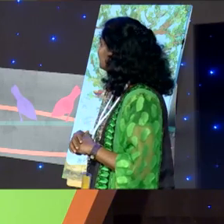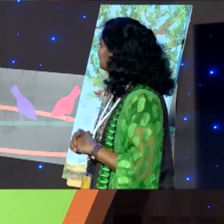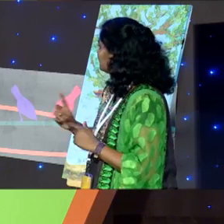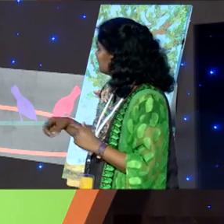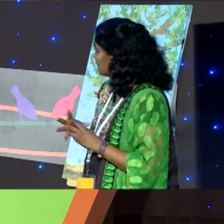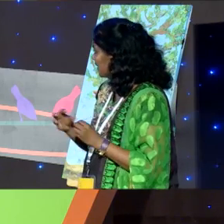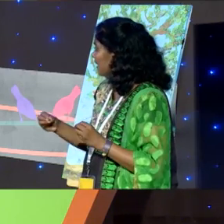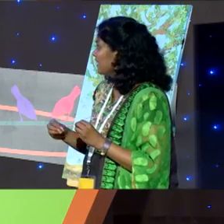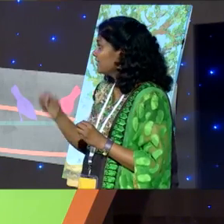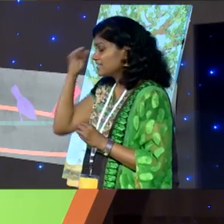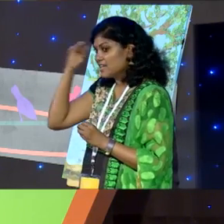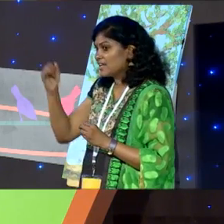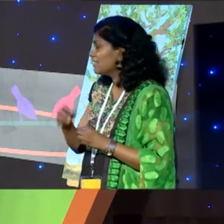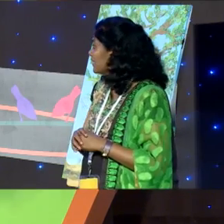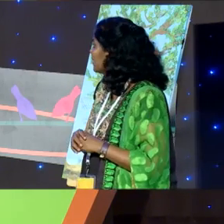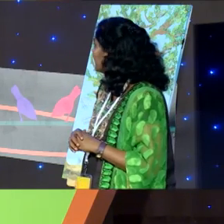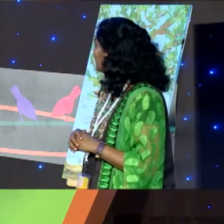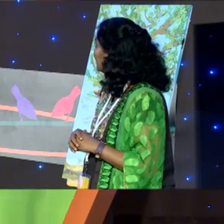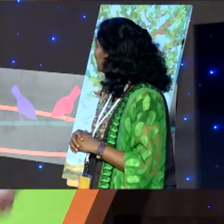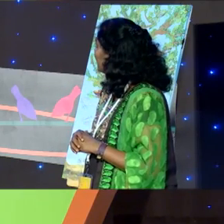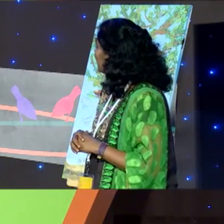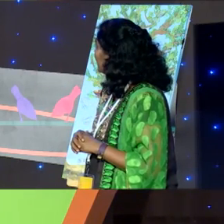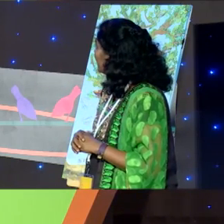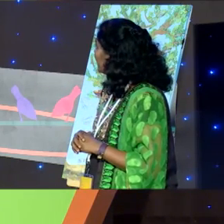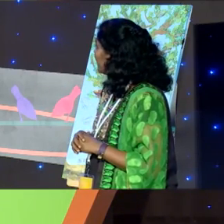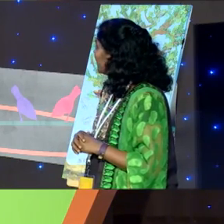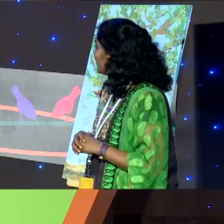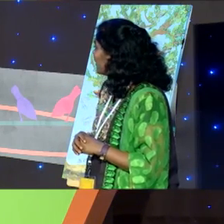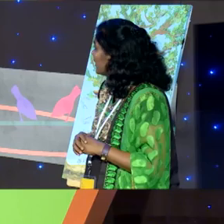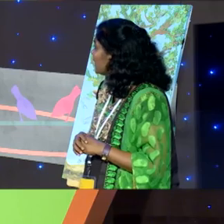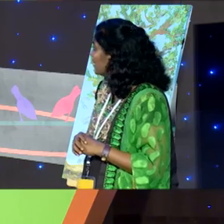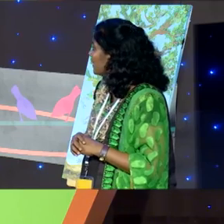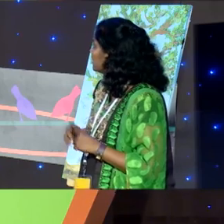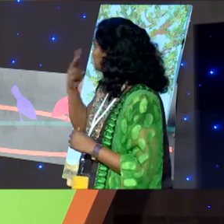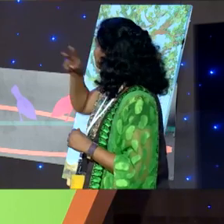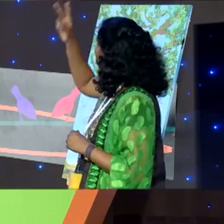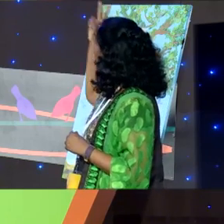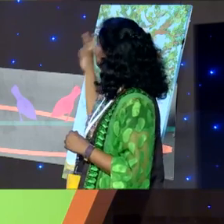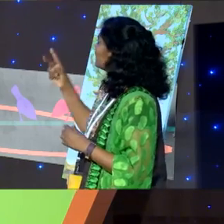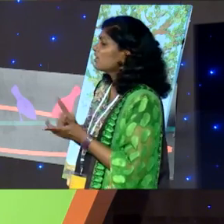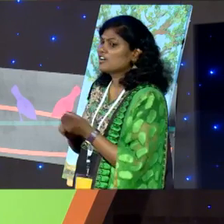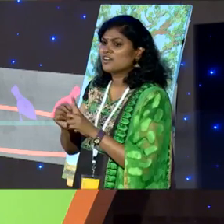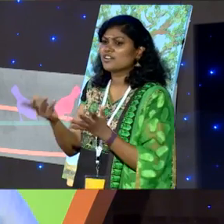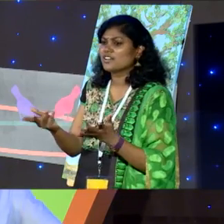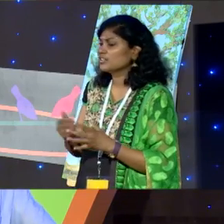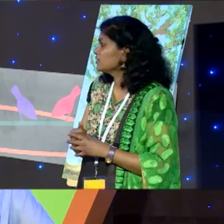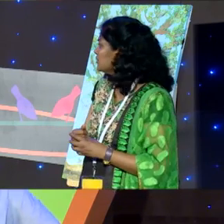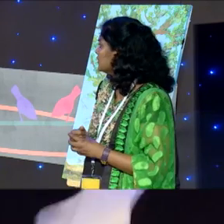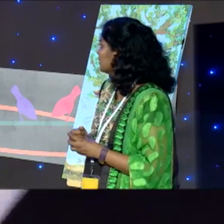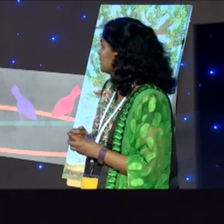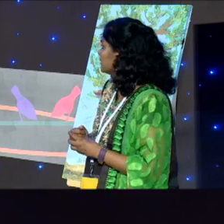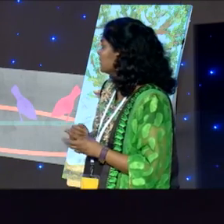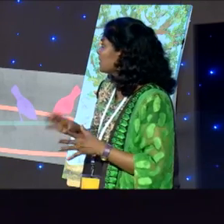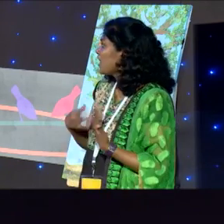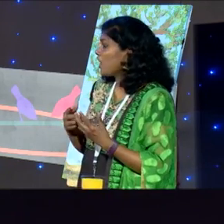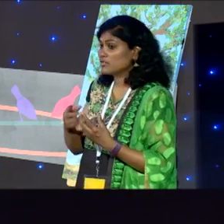Also, the idea, you must be thinking that what does this have to do with like tiger conservation, right? Like teaching organic farming, or like how